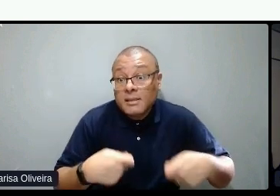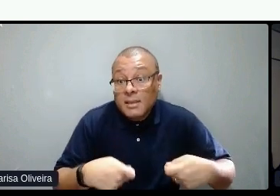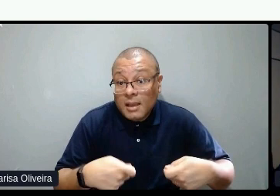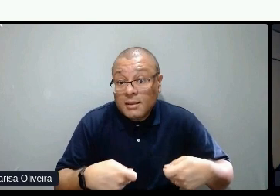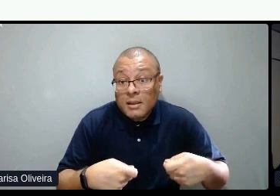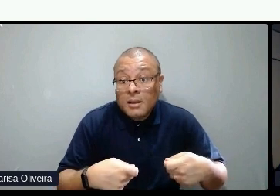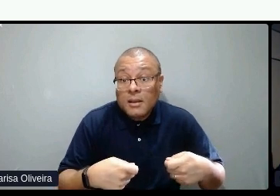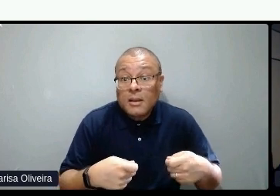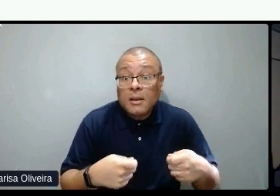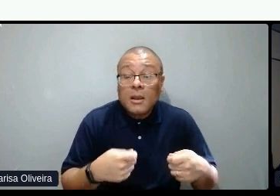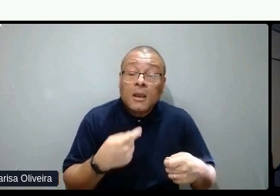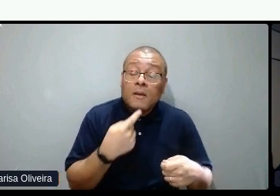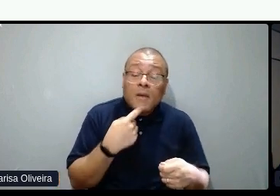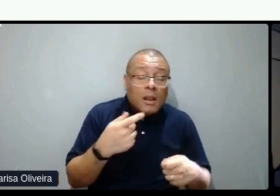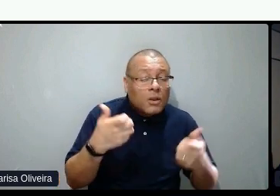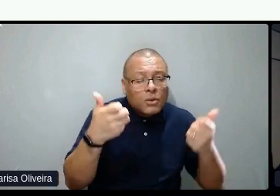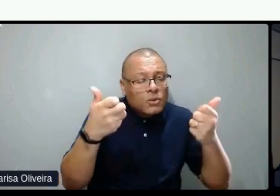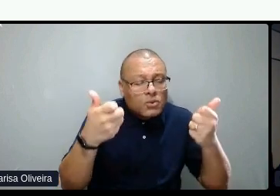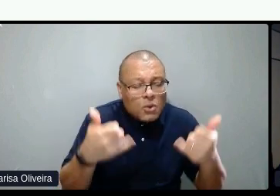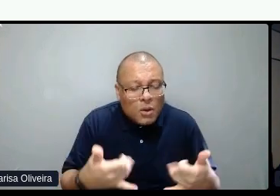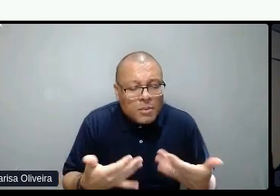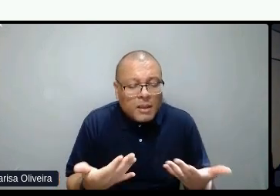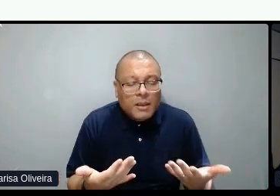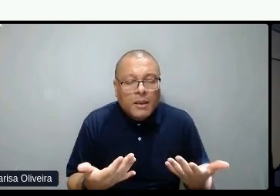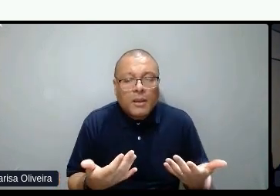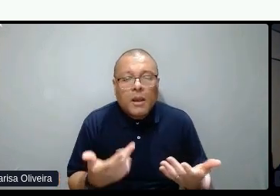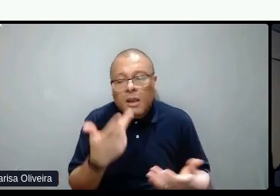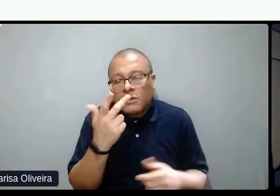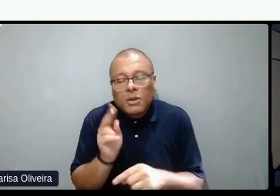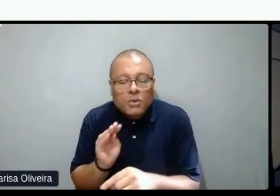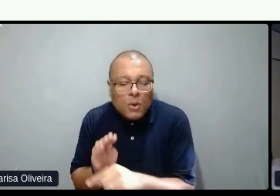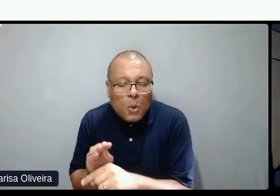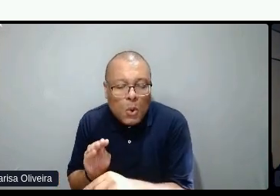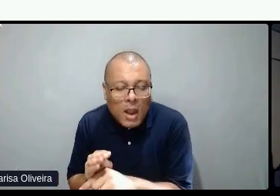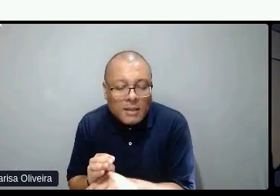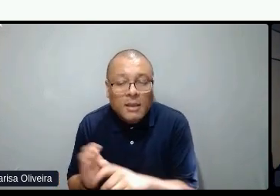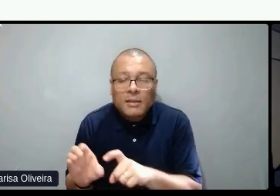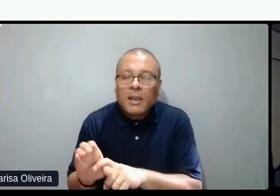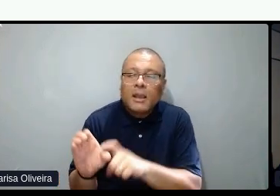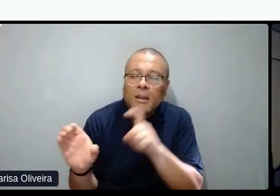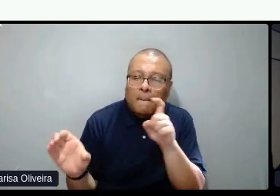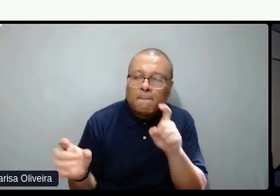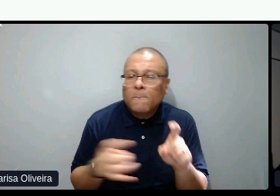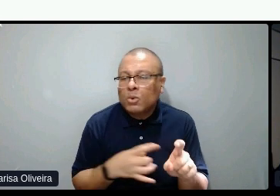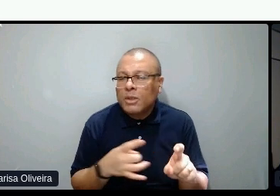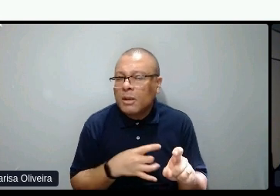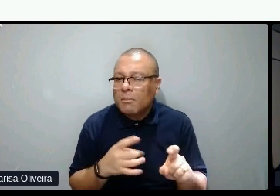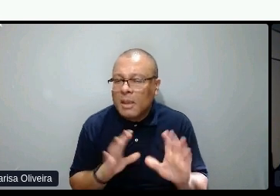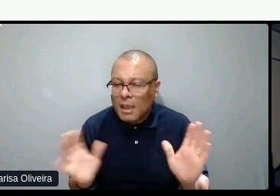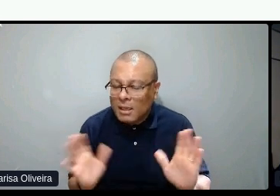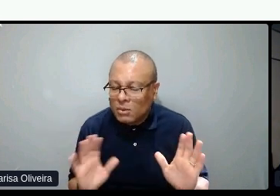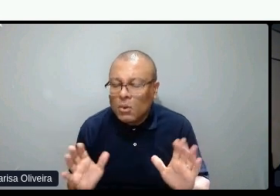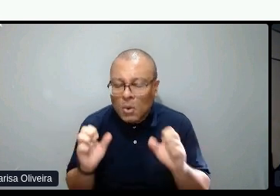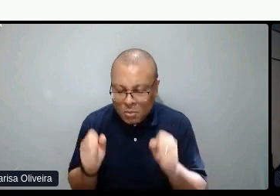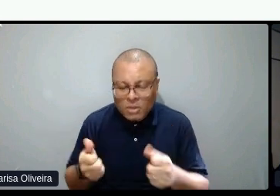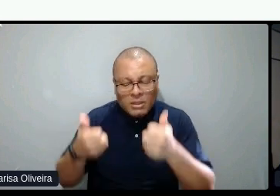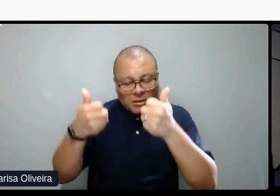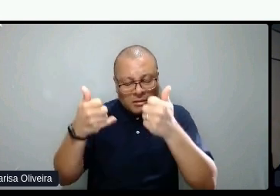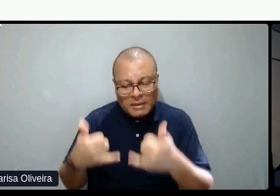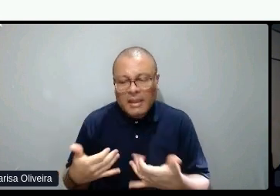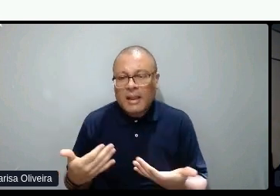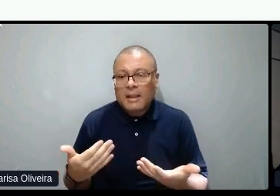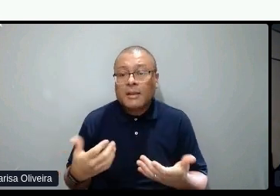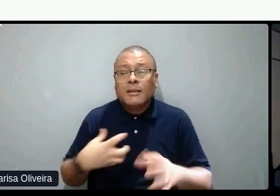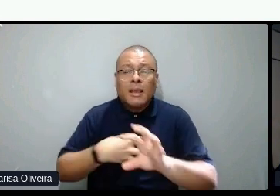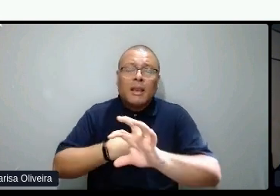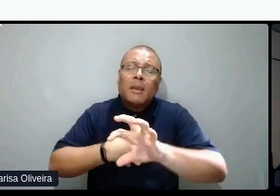side where we talk about caring for people, having autonomy, setting a frame within which people can act, having